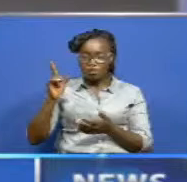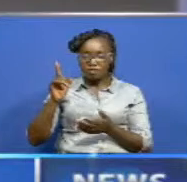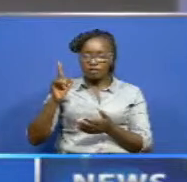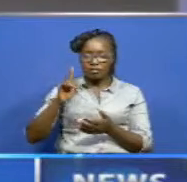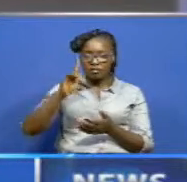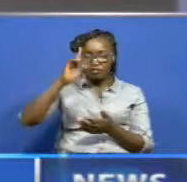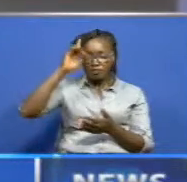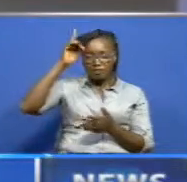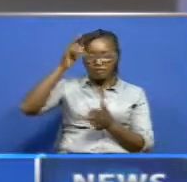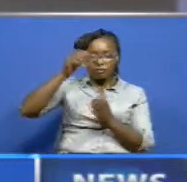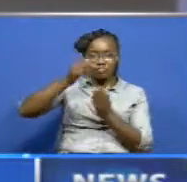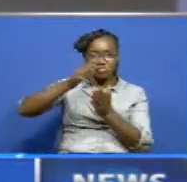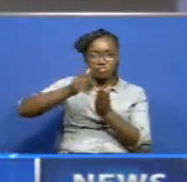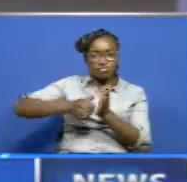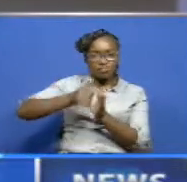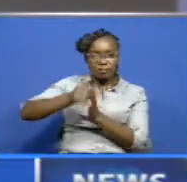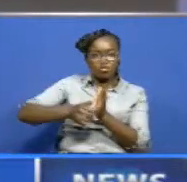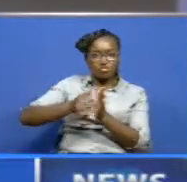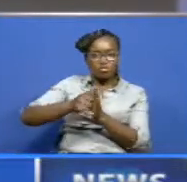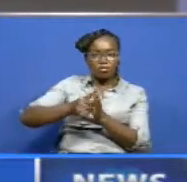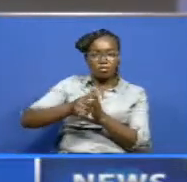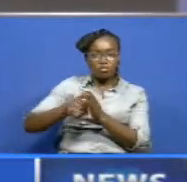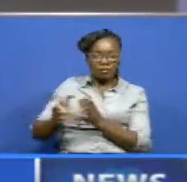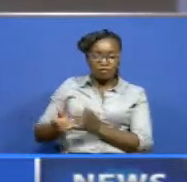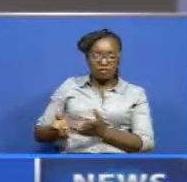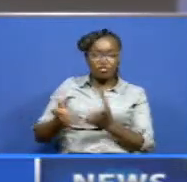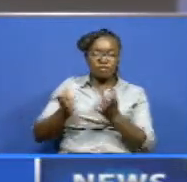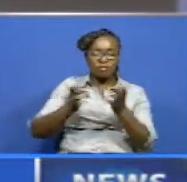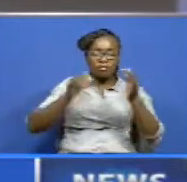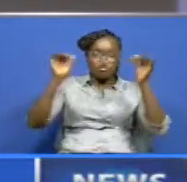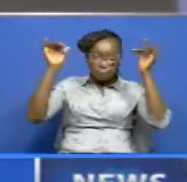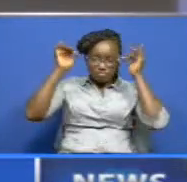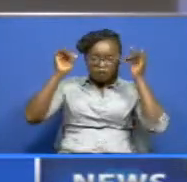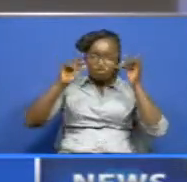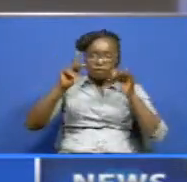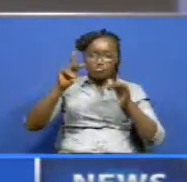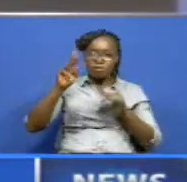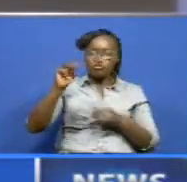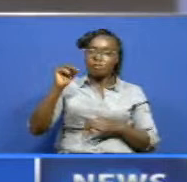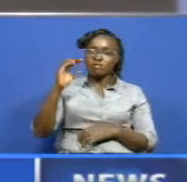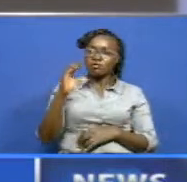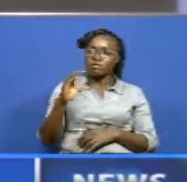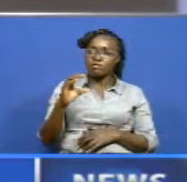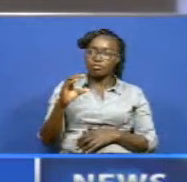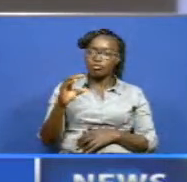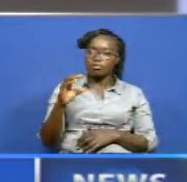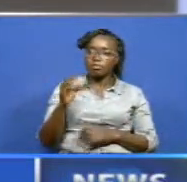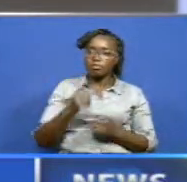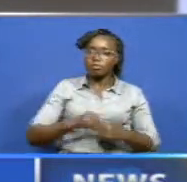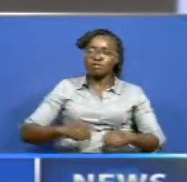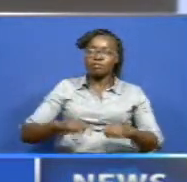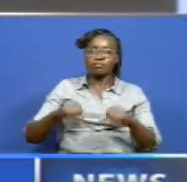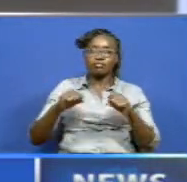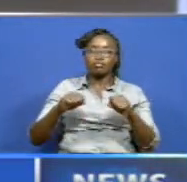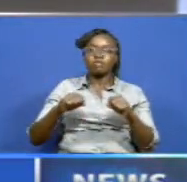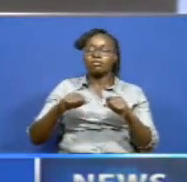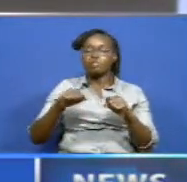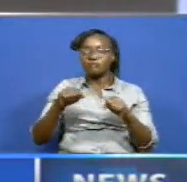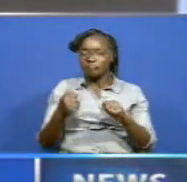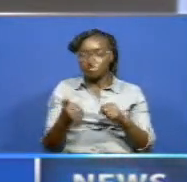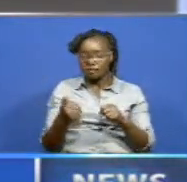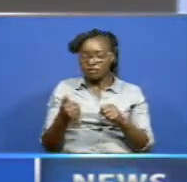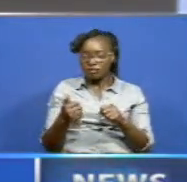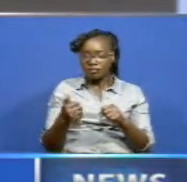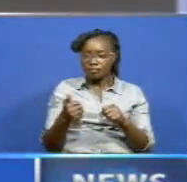ferry livestock to the Kenya Meat Commission. Kenya Railways chairman, Pastor Awita, says the additional freight will be